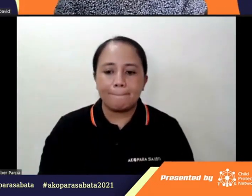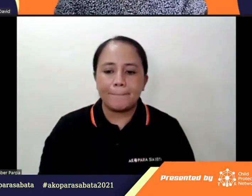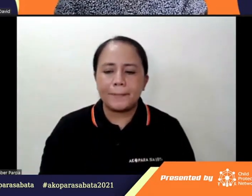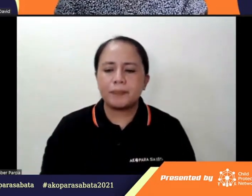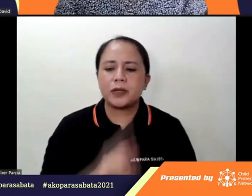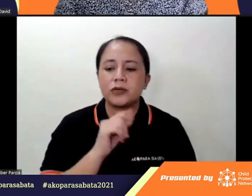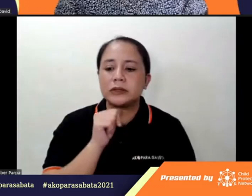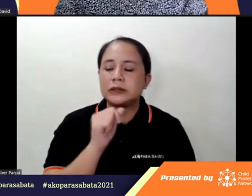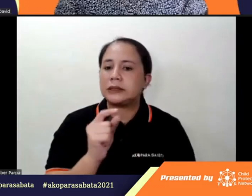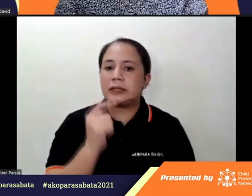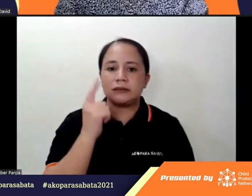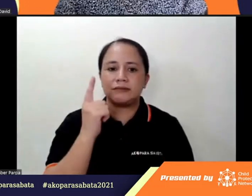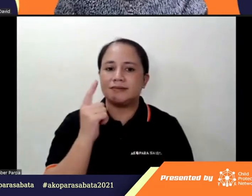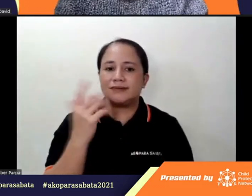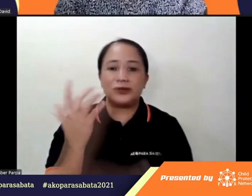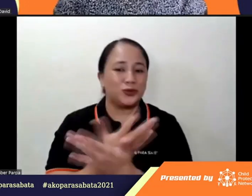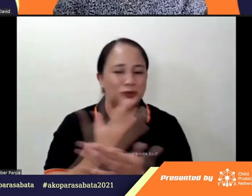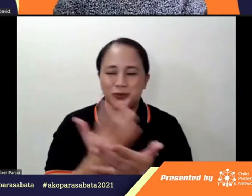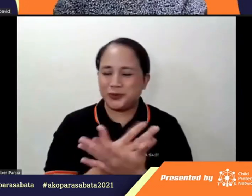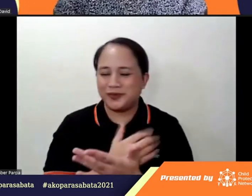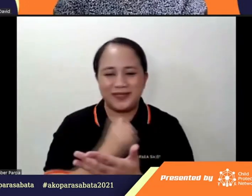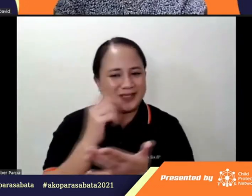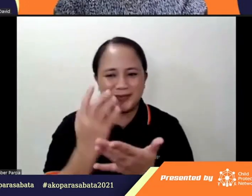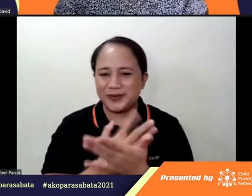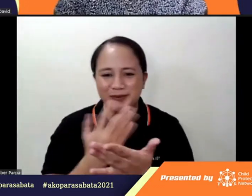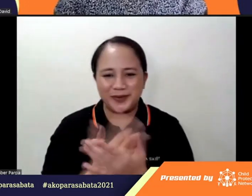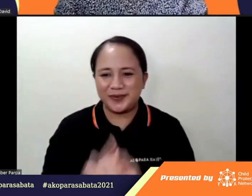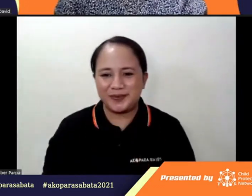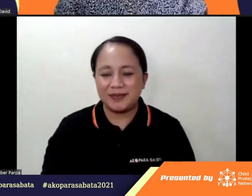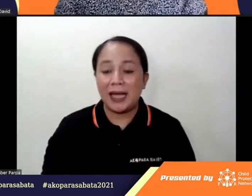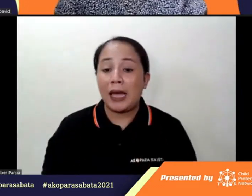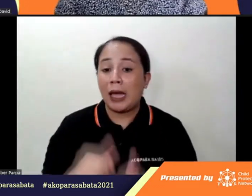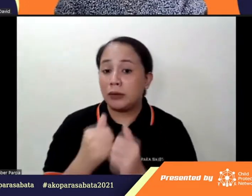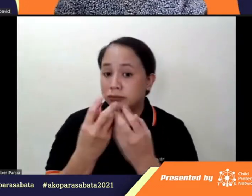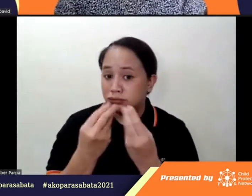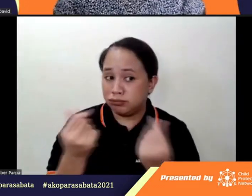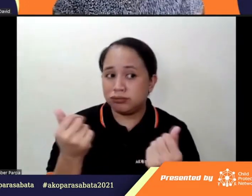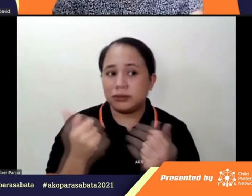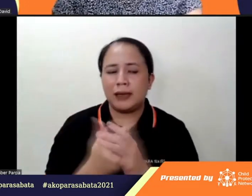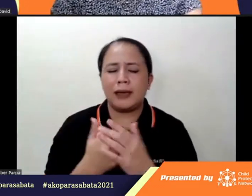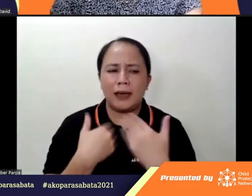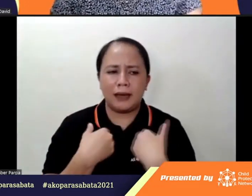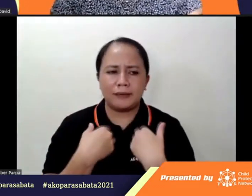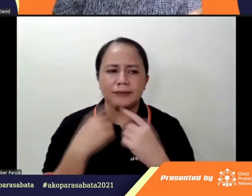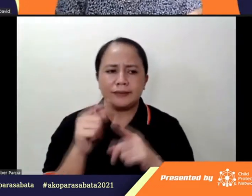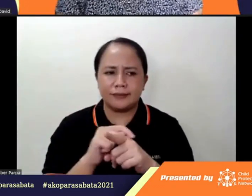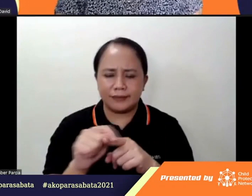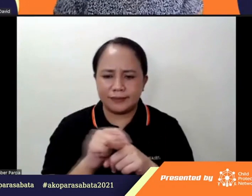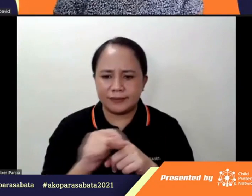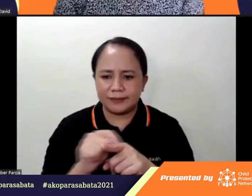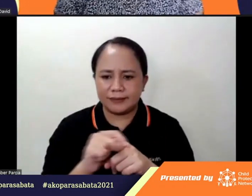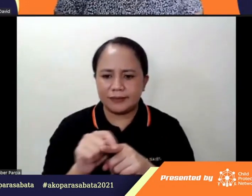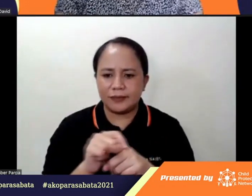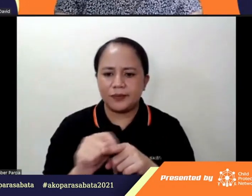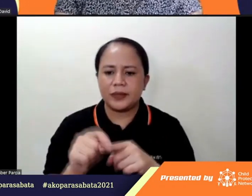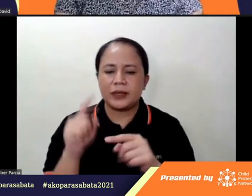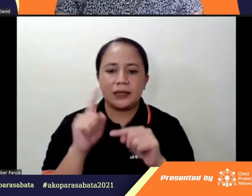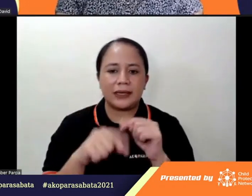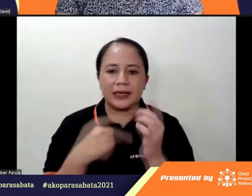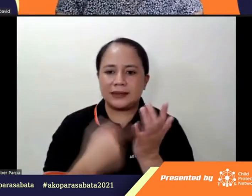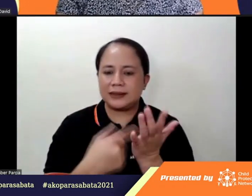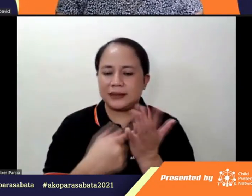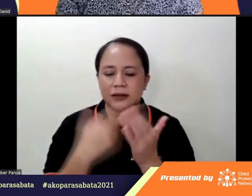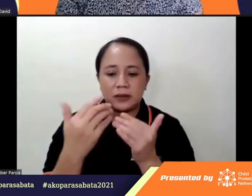it's not unusual na you will have that. So how to deal with that takes a lot of training. No, I cannot discuss the whole